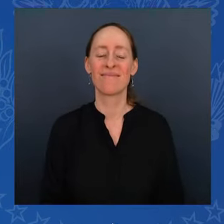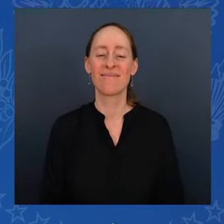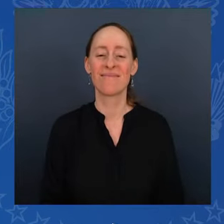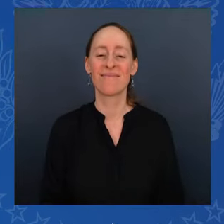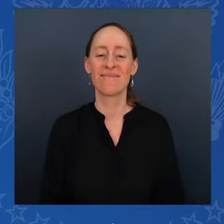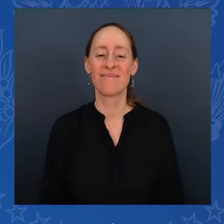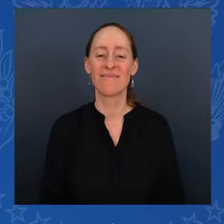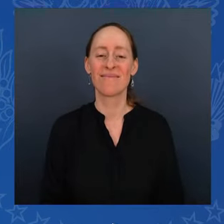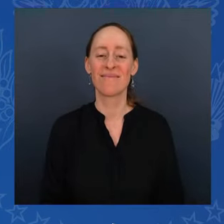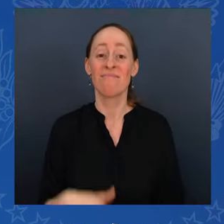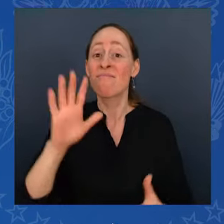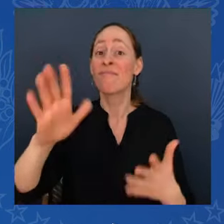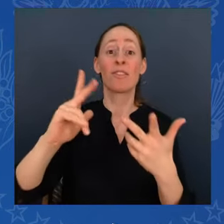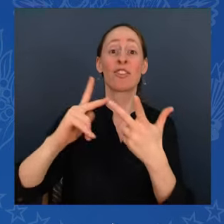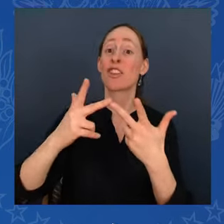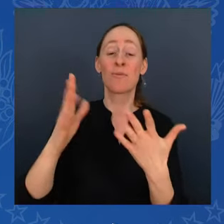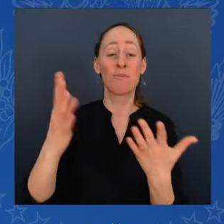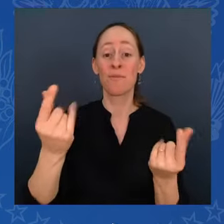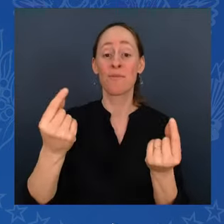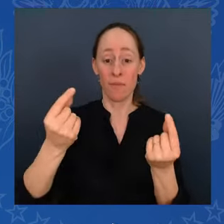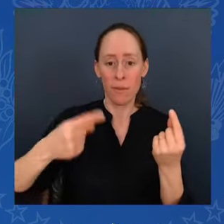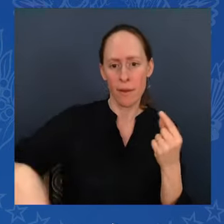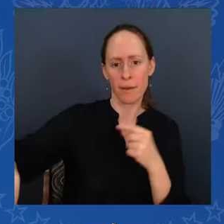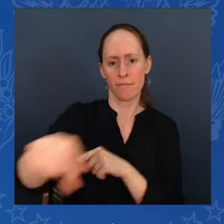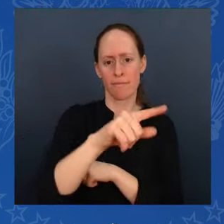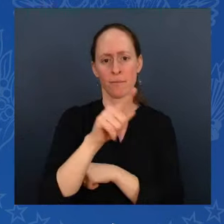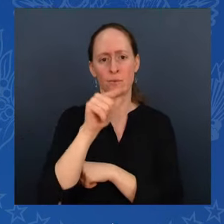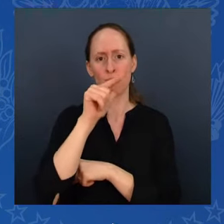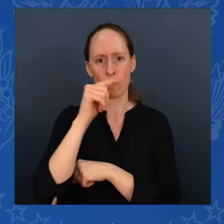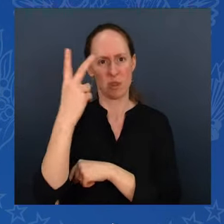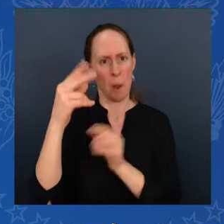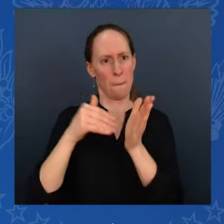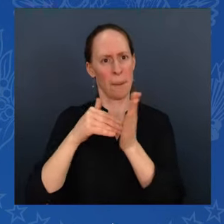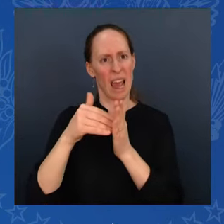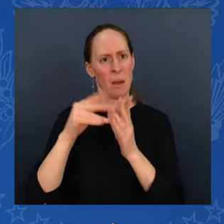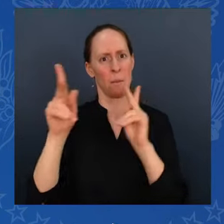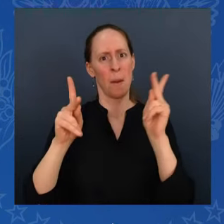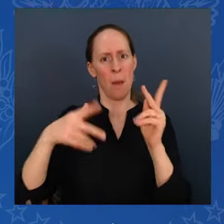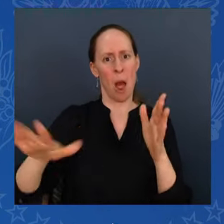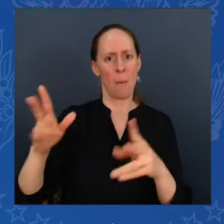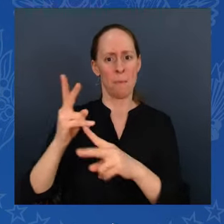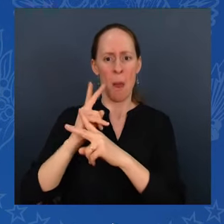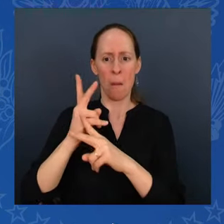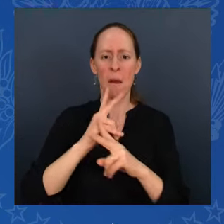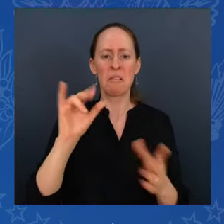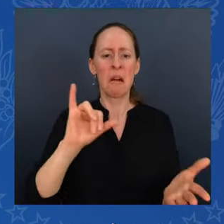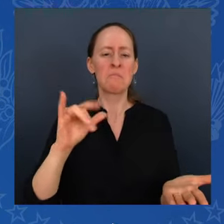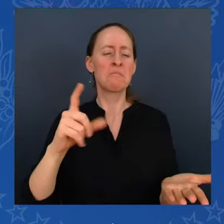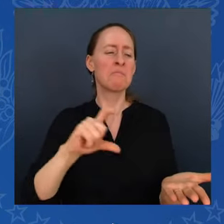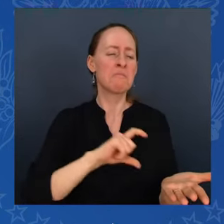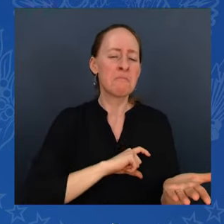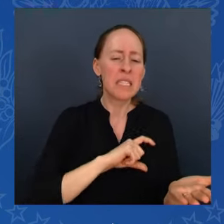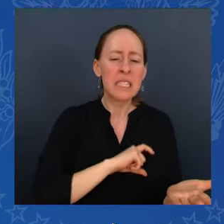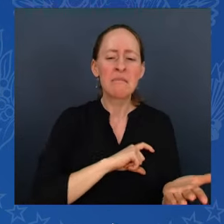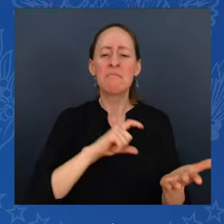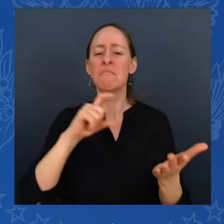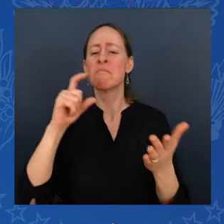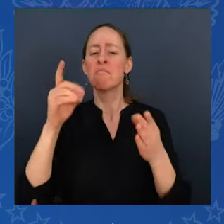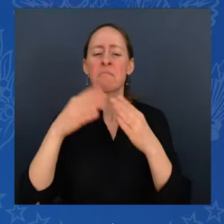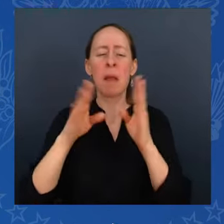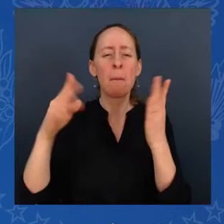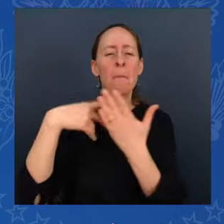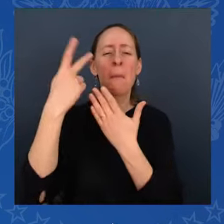SAVE program, public service loan forgiveness, or other debt-canceling programs, but are not enrolled in these